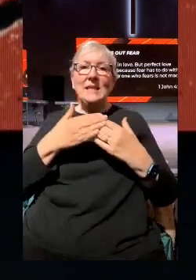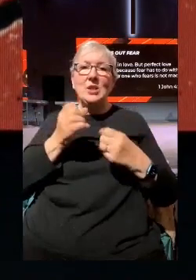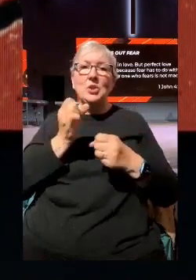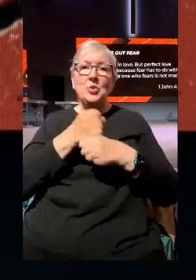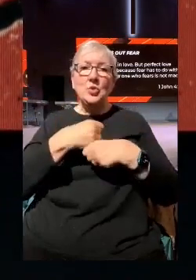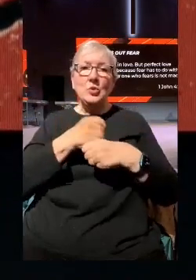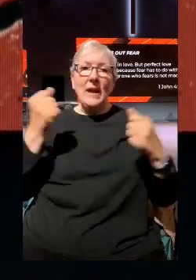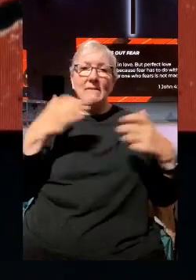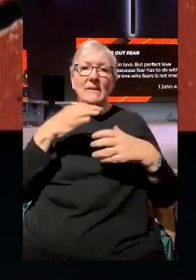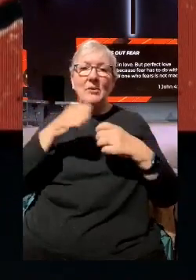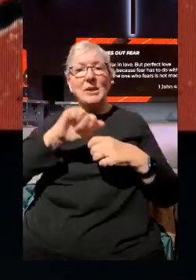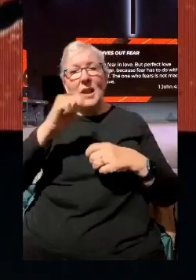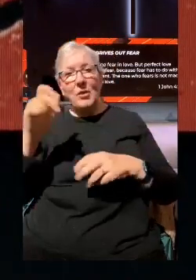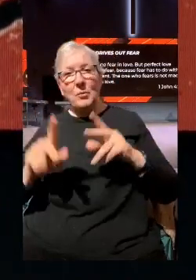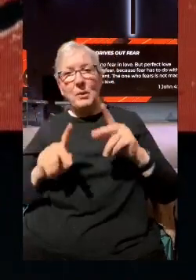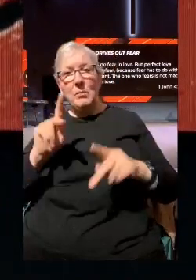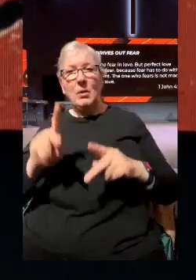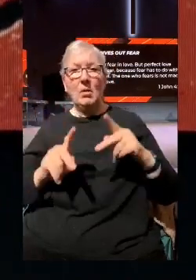in others.